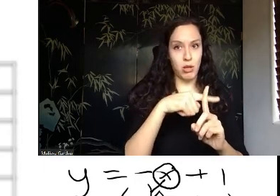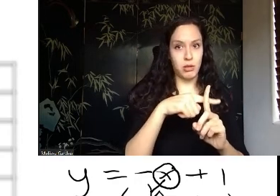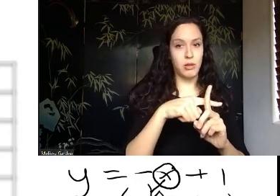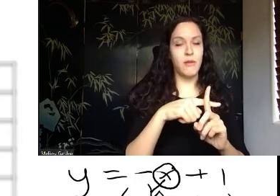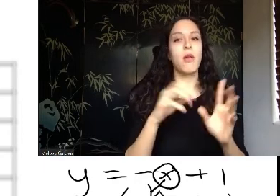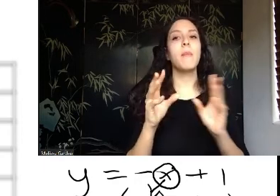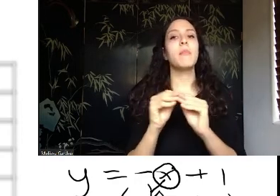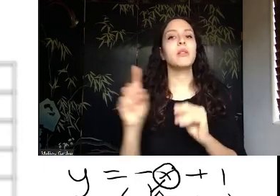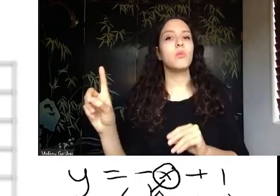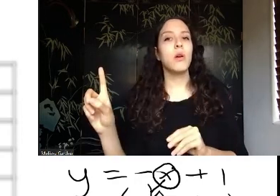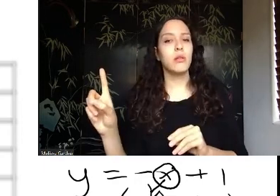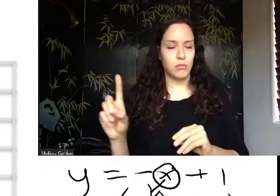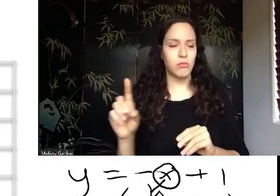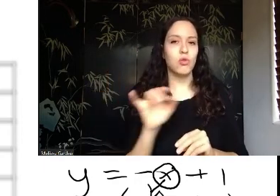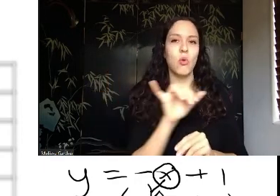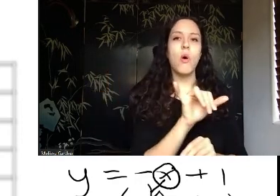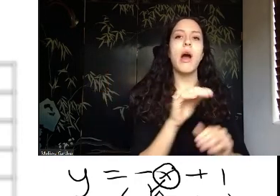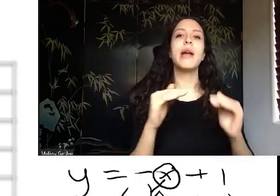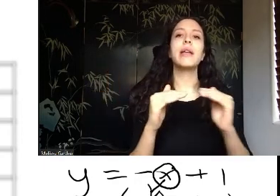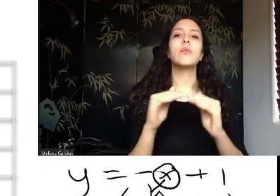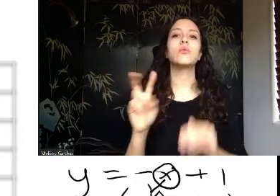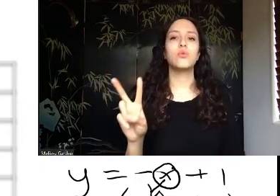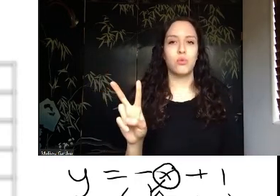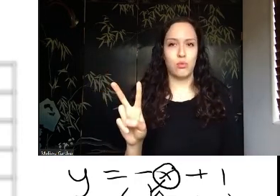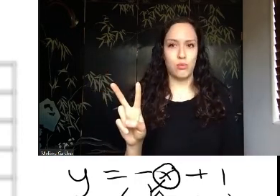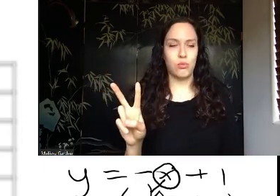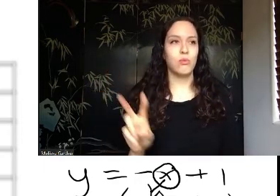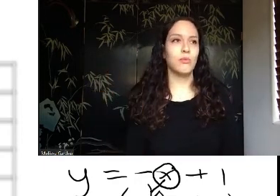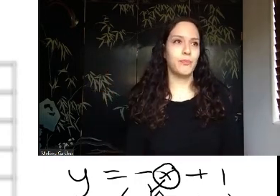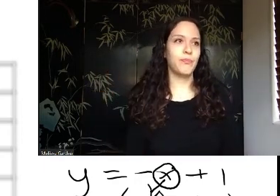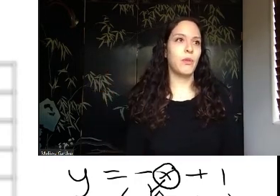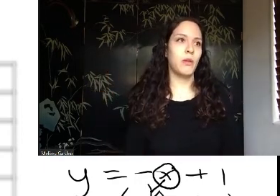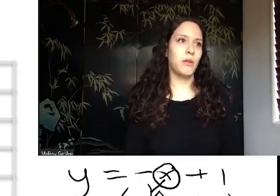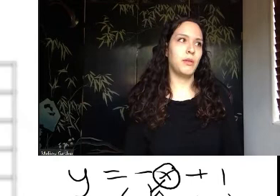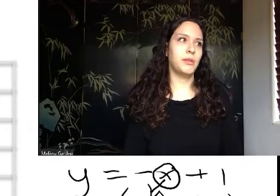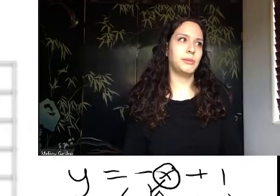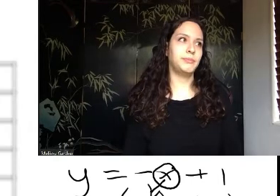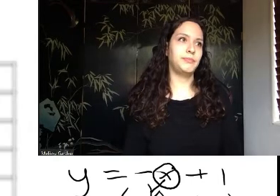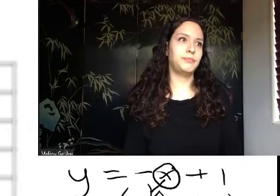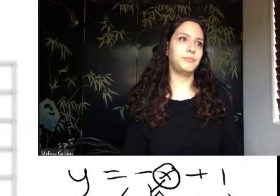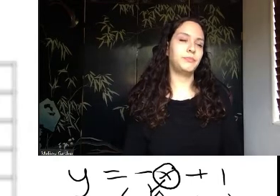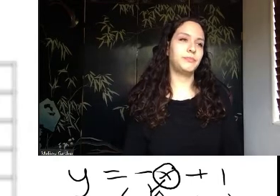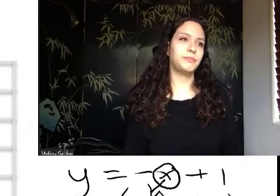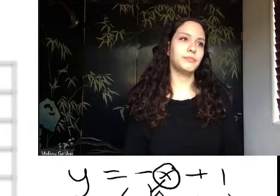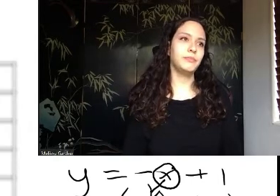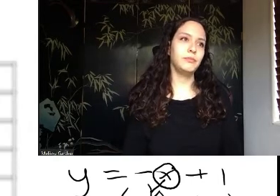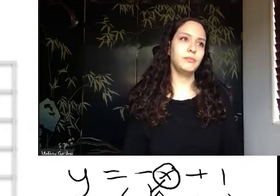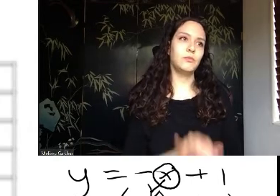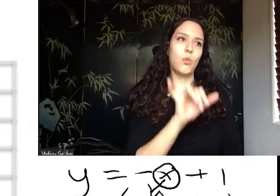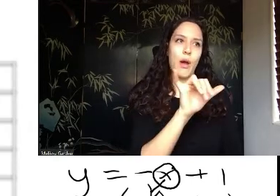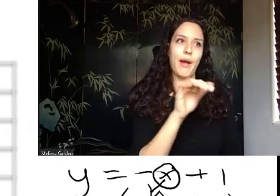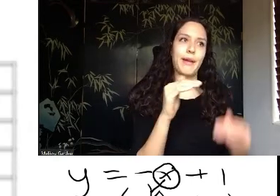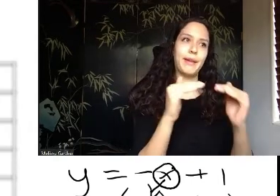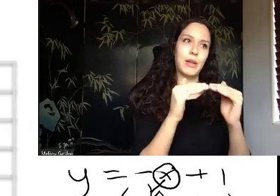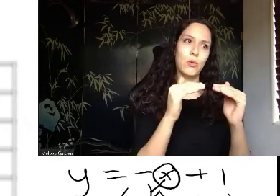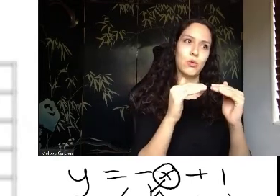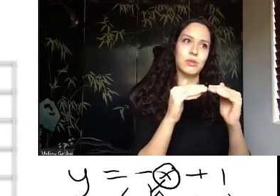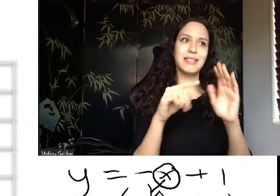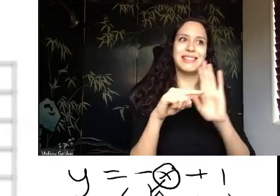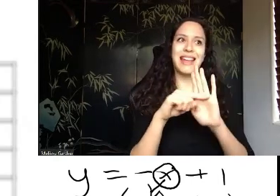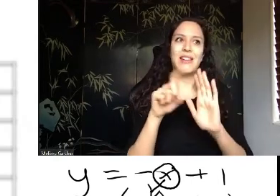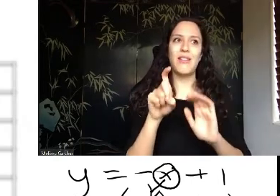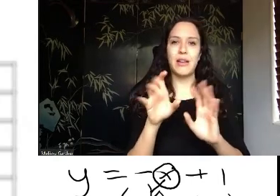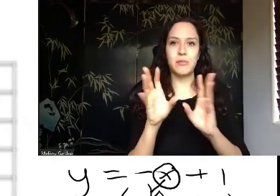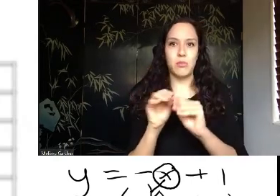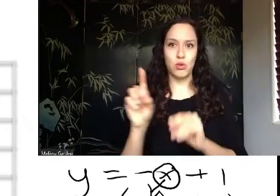So y equals 2. Okay. Now y equals negative x plus 1. So